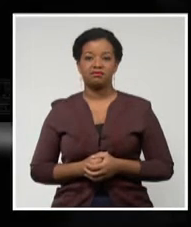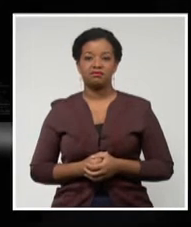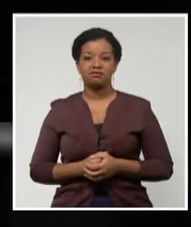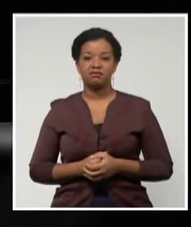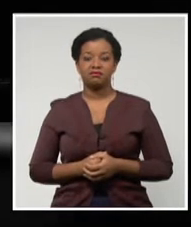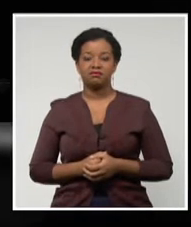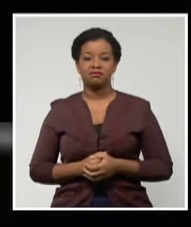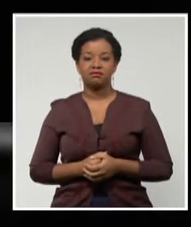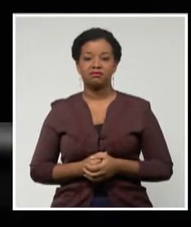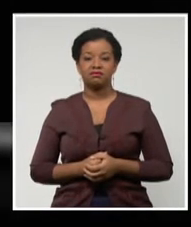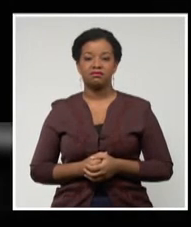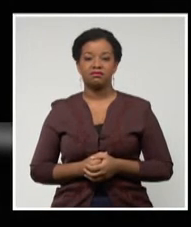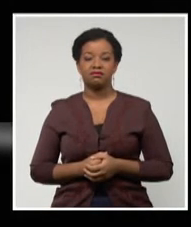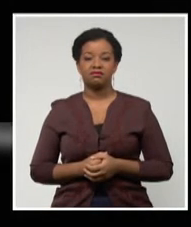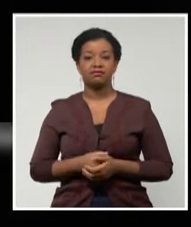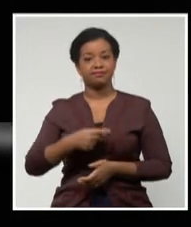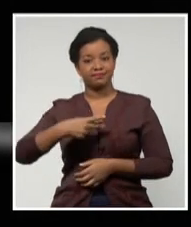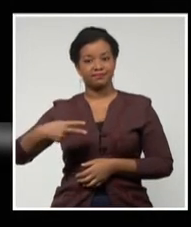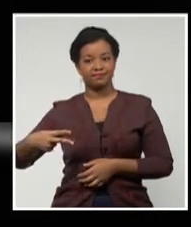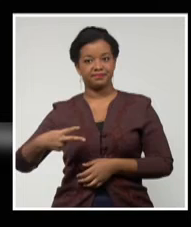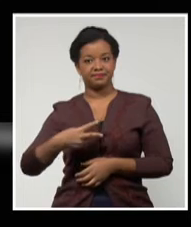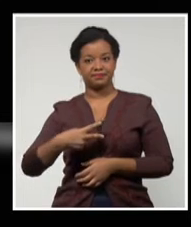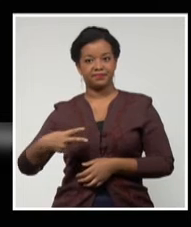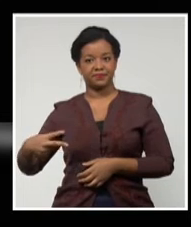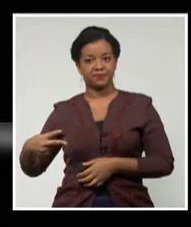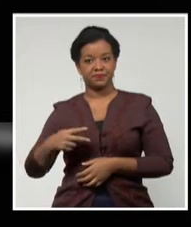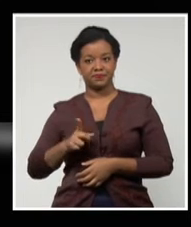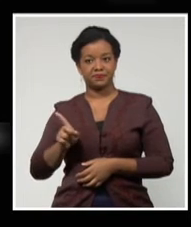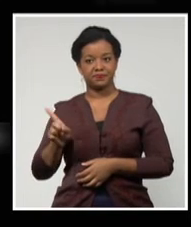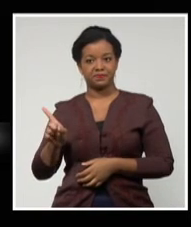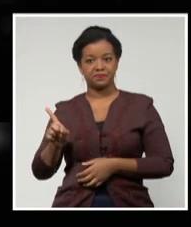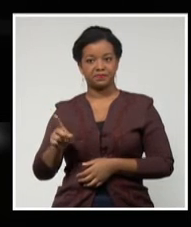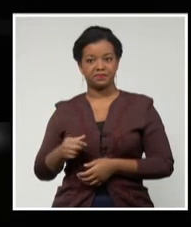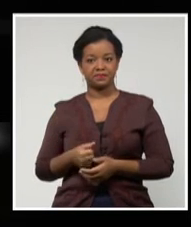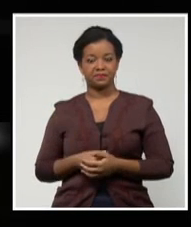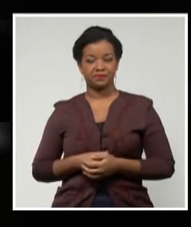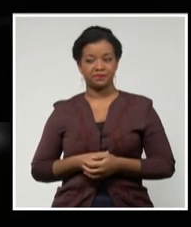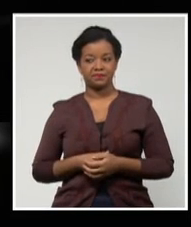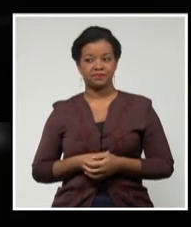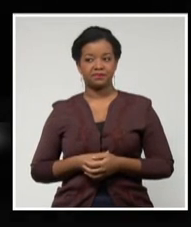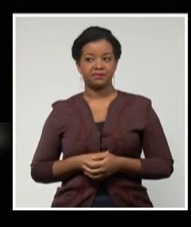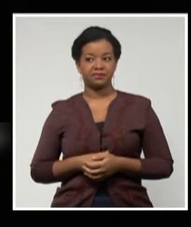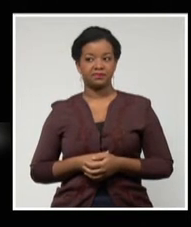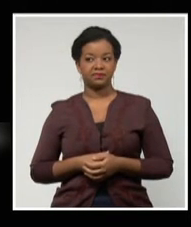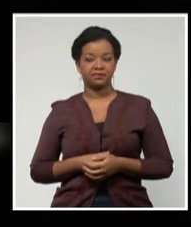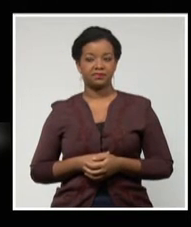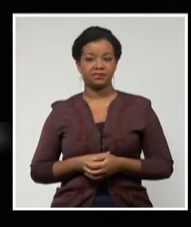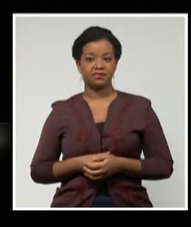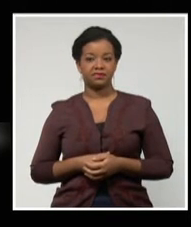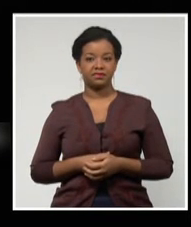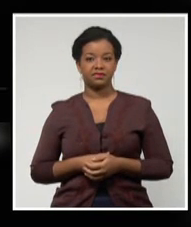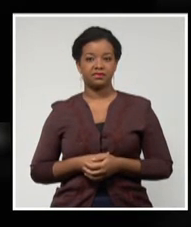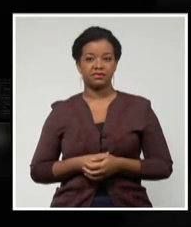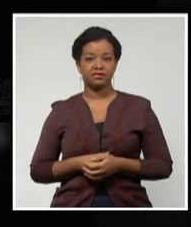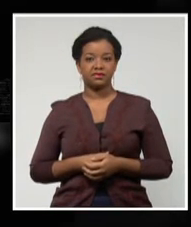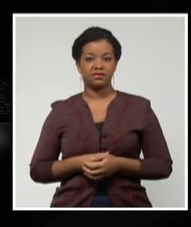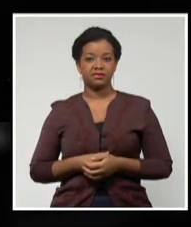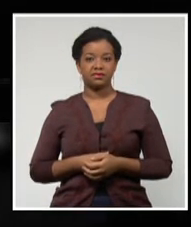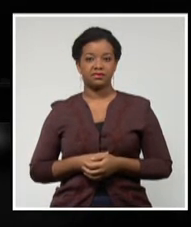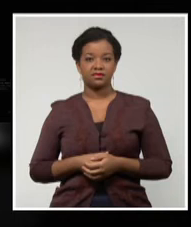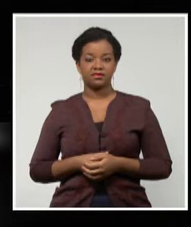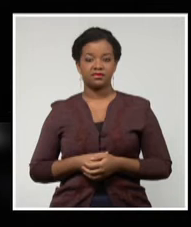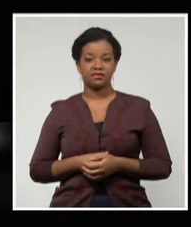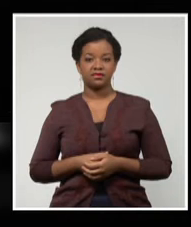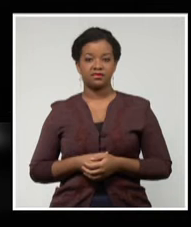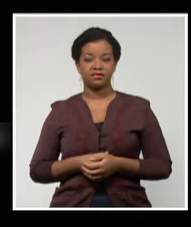Coming back to our hemisphere, we've noticed how the regime in Havana has taken advantage of the COVID-19 pandemic to continue its